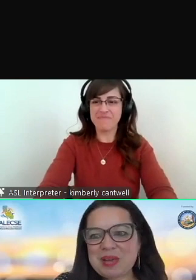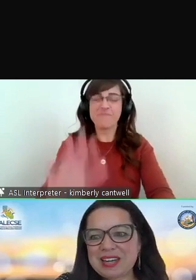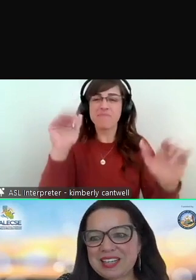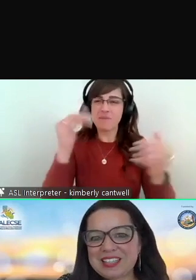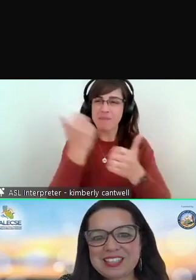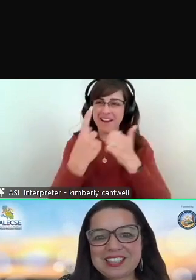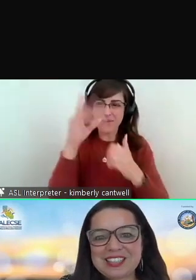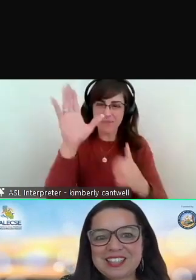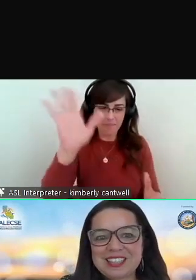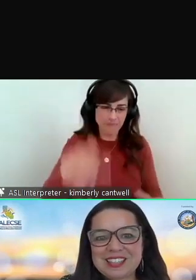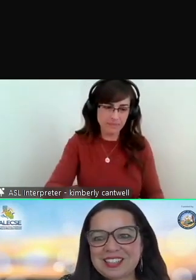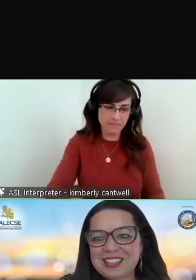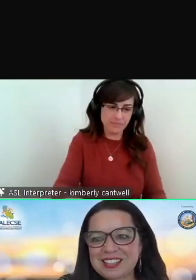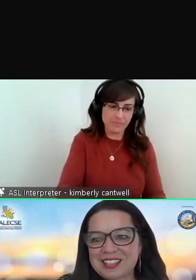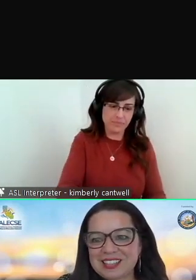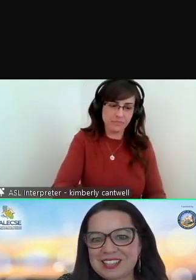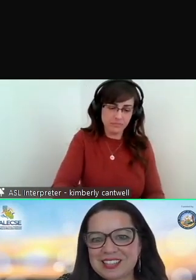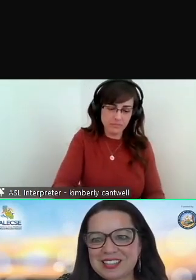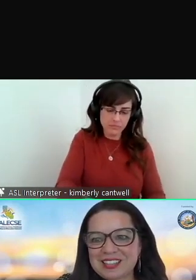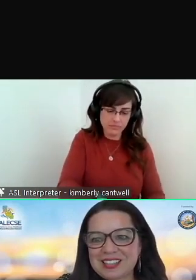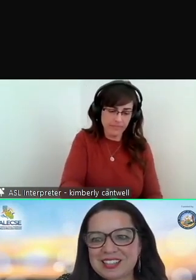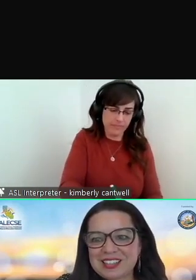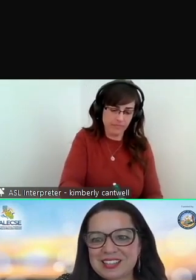Bye, everybody.